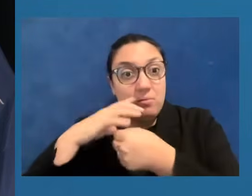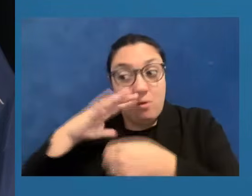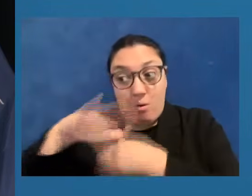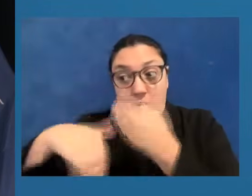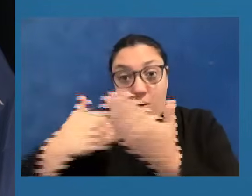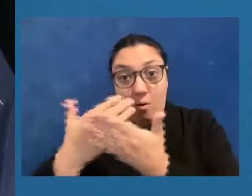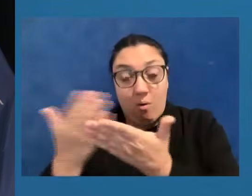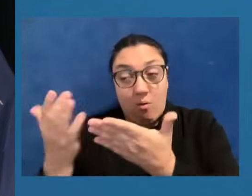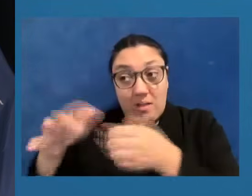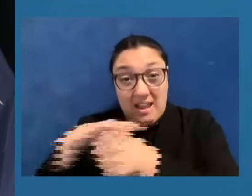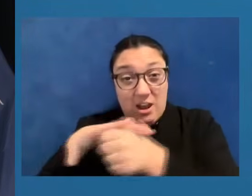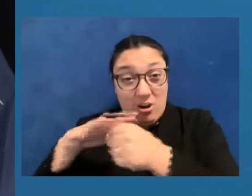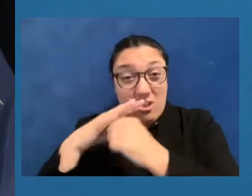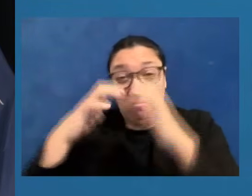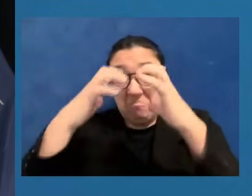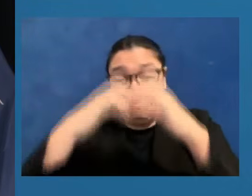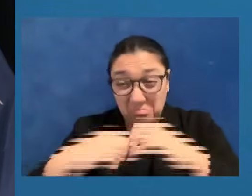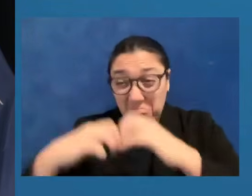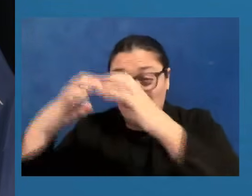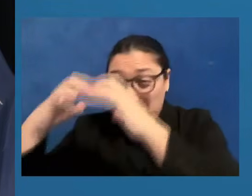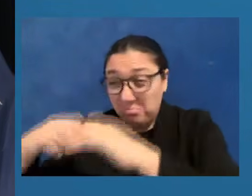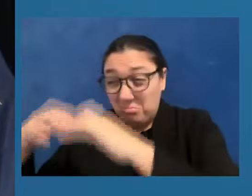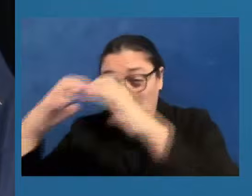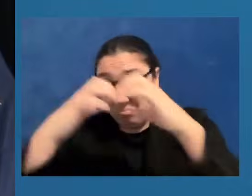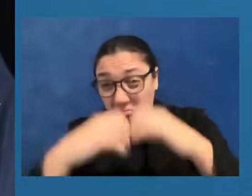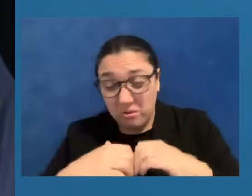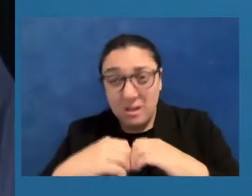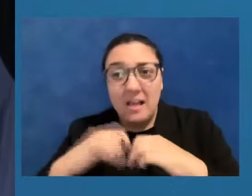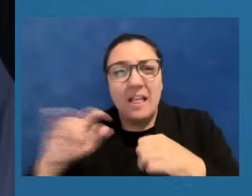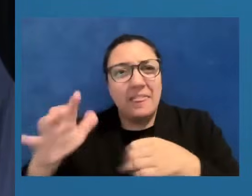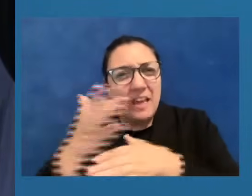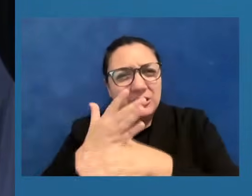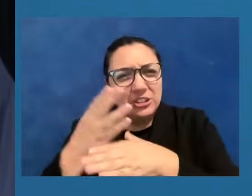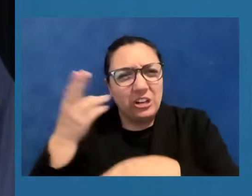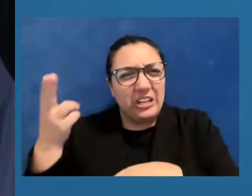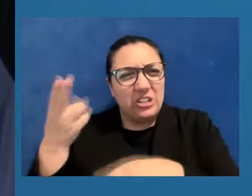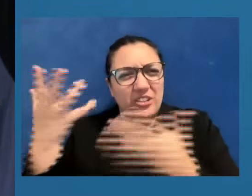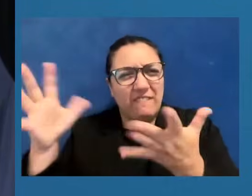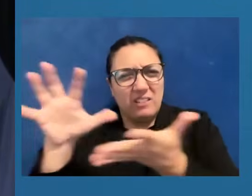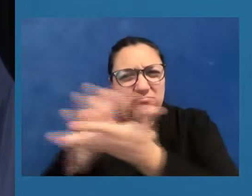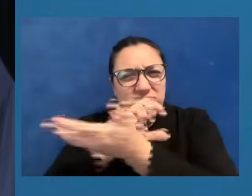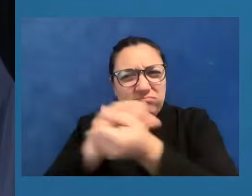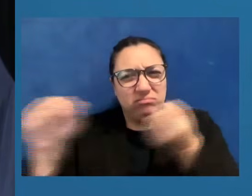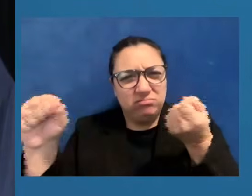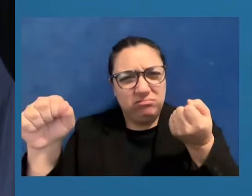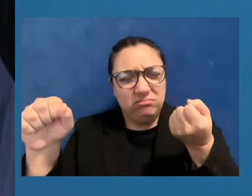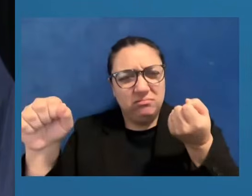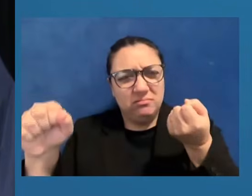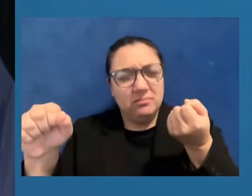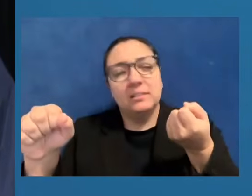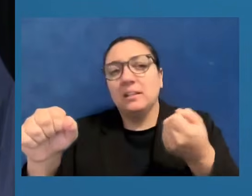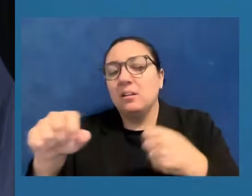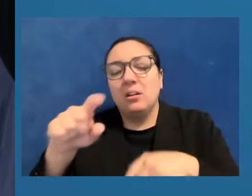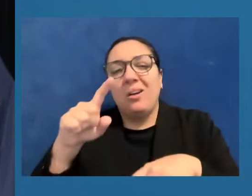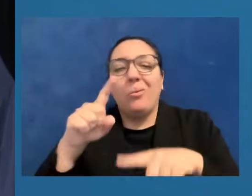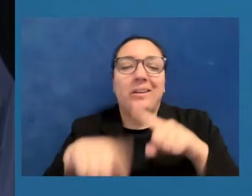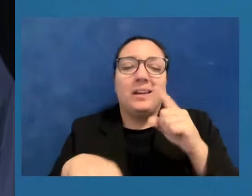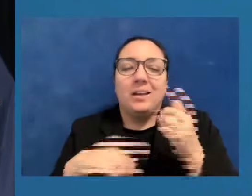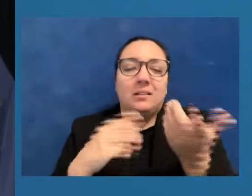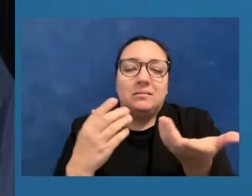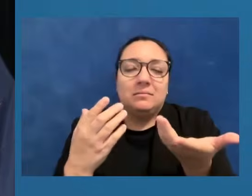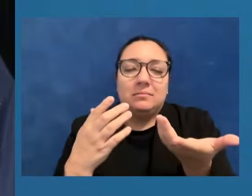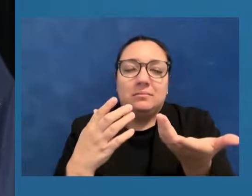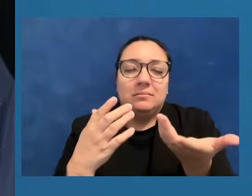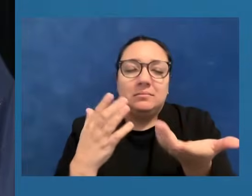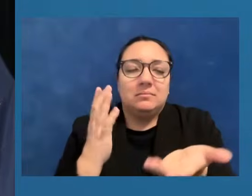erased a shared history, their identity that was at the center of so many lives. Now, we can't undo that generational harm